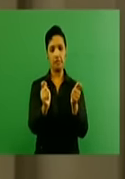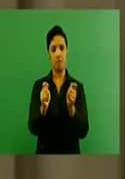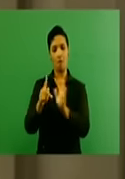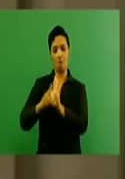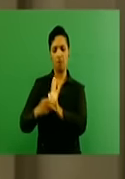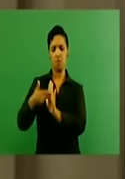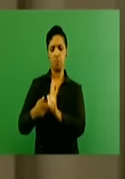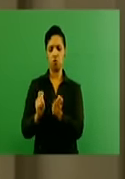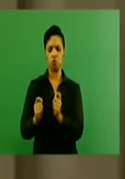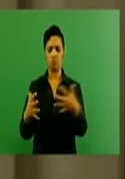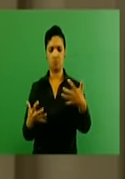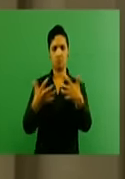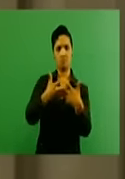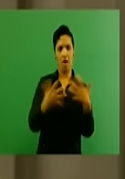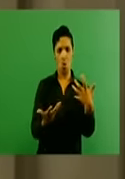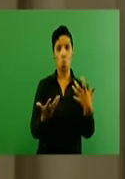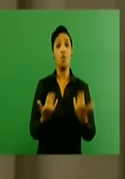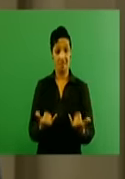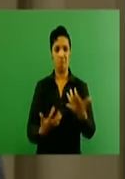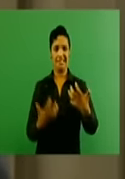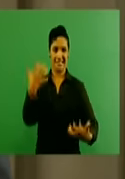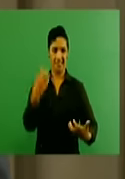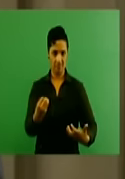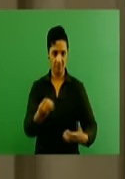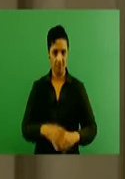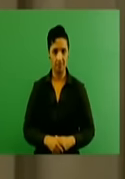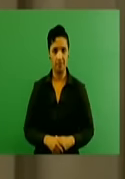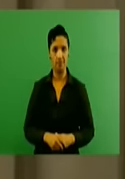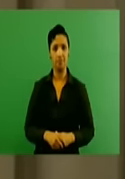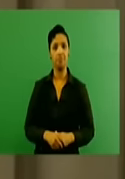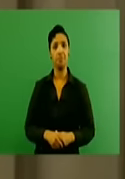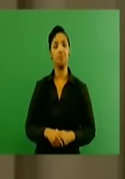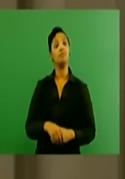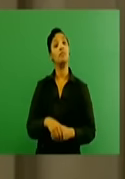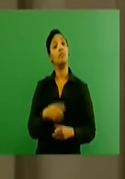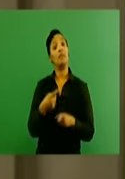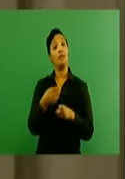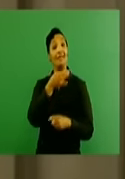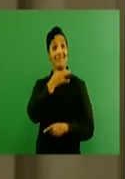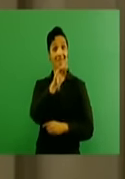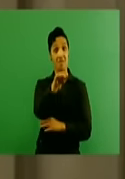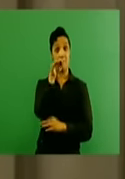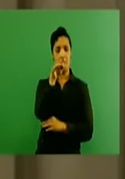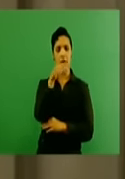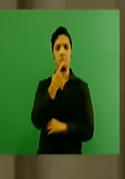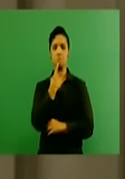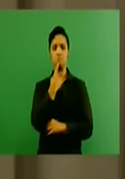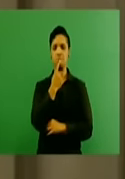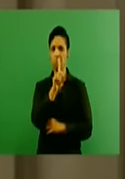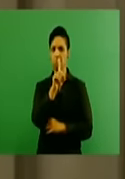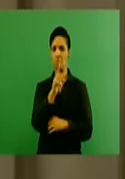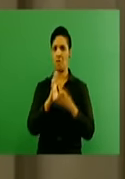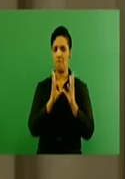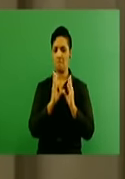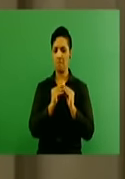policy in these economies. Although the Bank of England kept policy rates on hold at its most recent